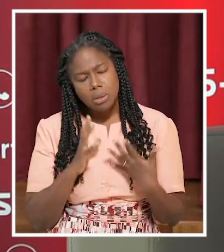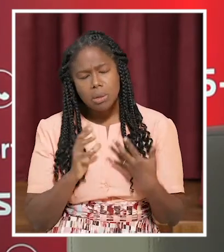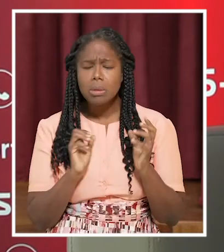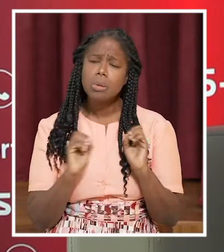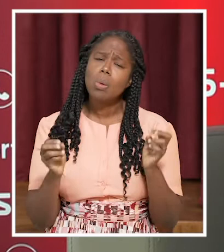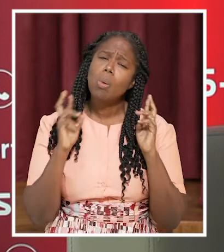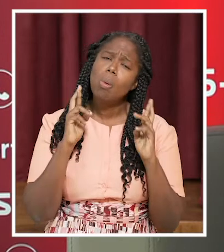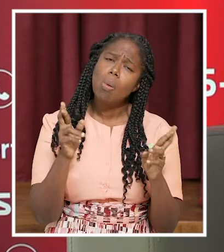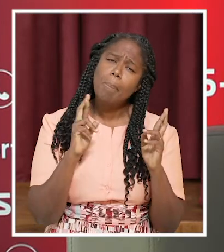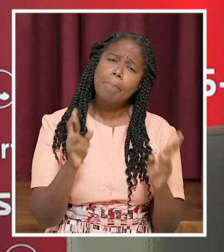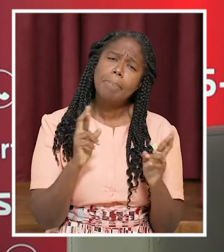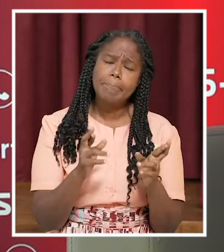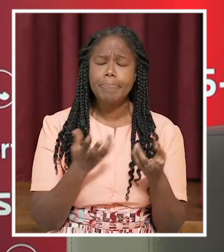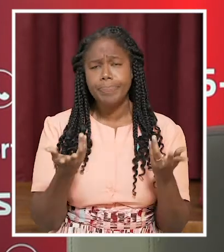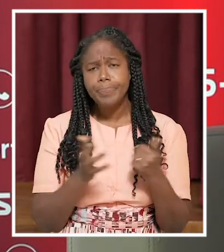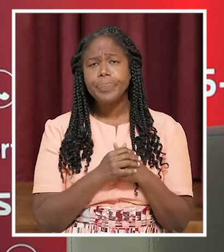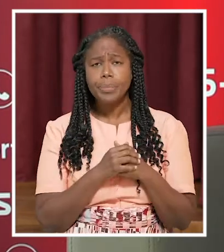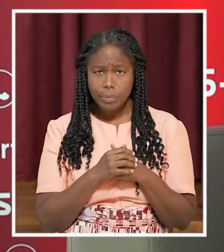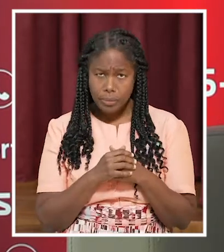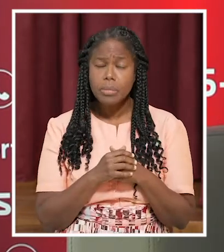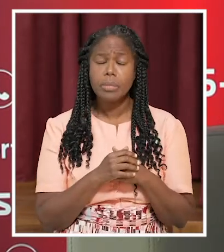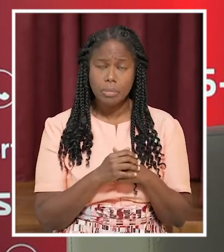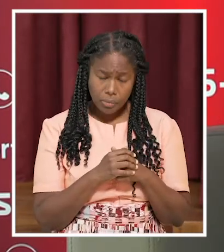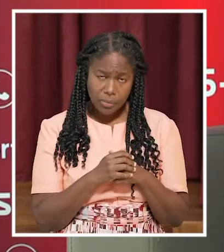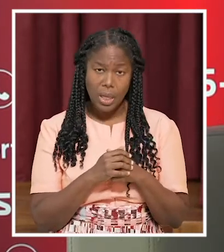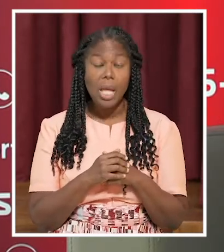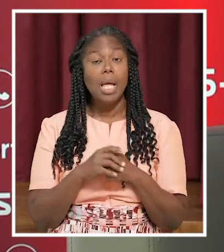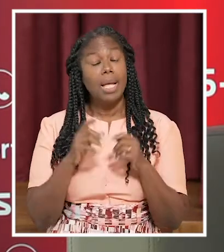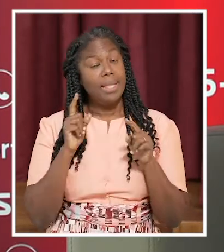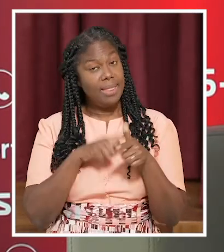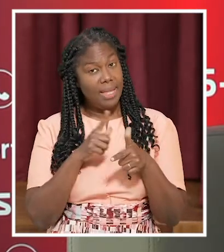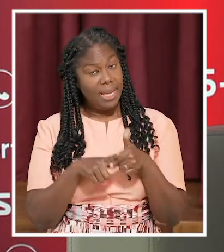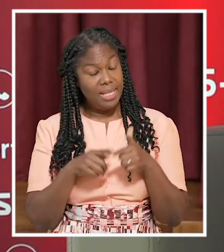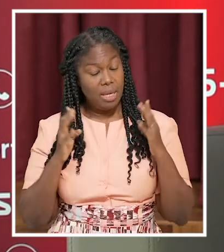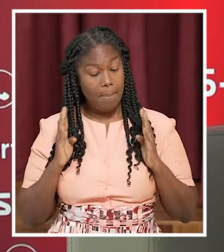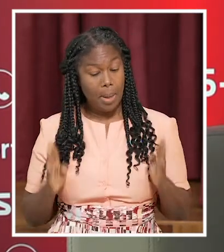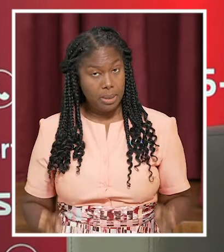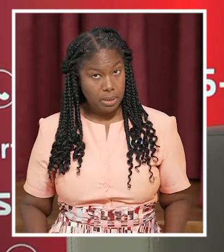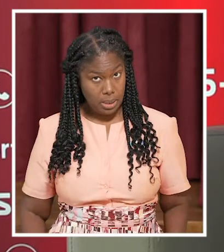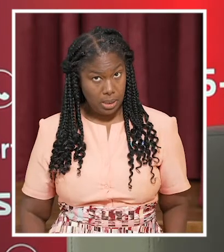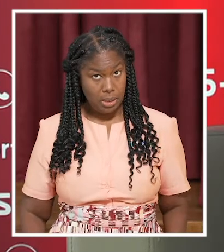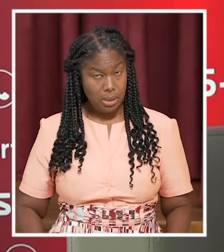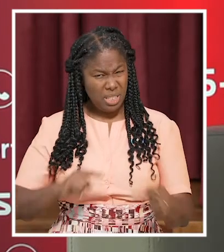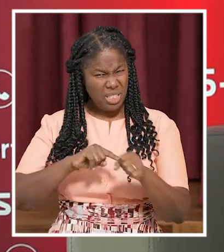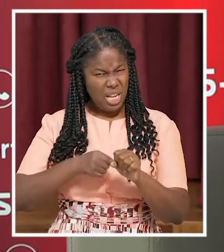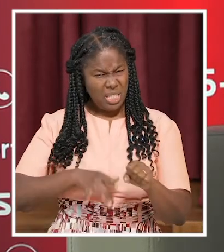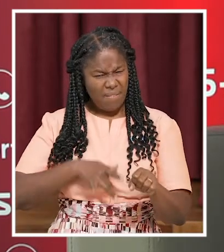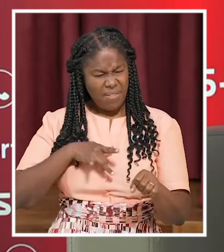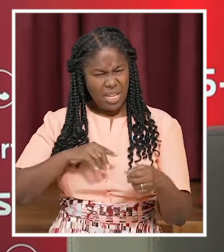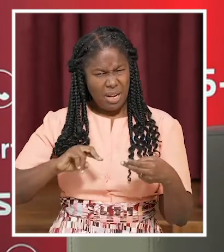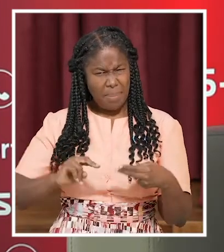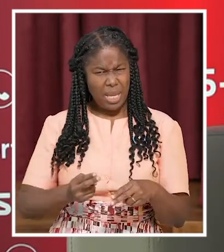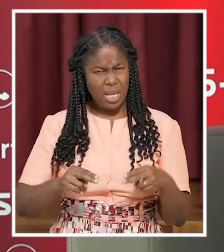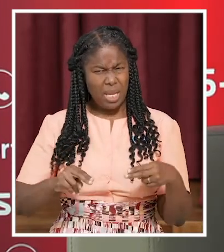same thing as Dr. Otello said, it may also affect other parts of your body. You know, you start to get pains. And you didn't do anything to